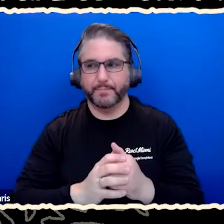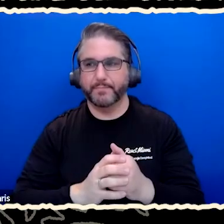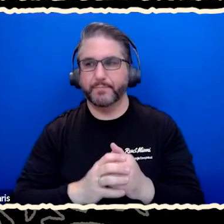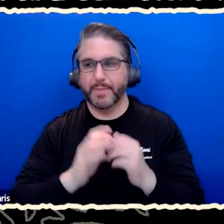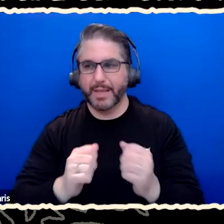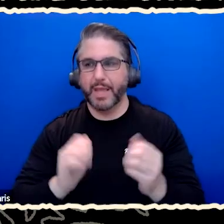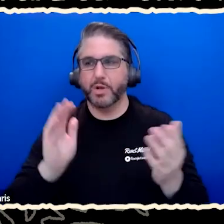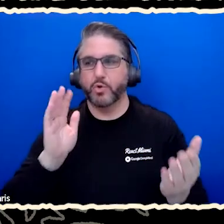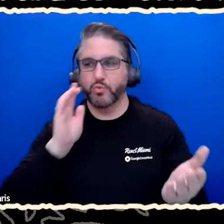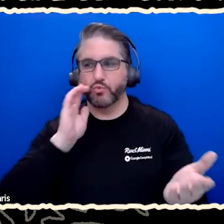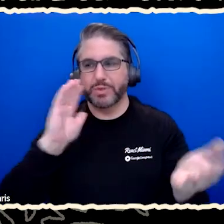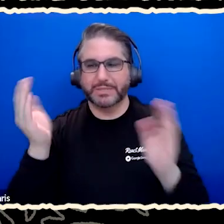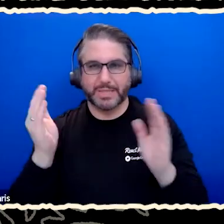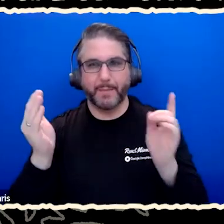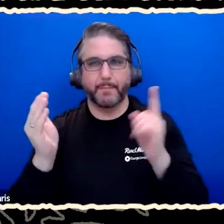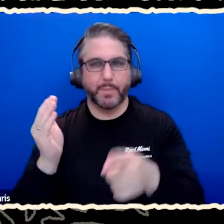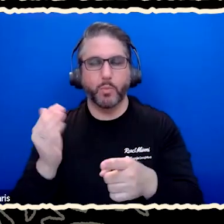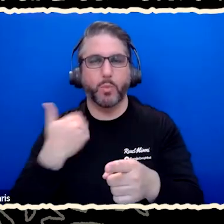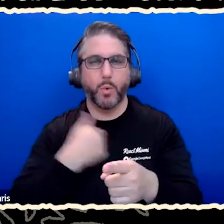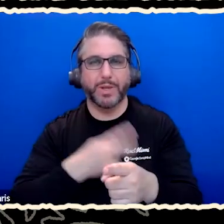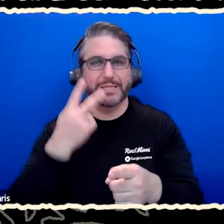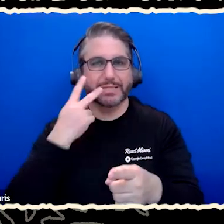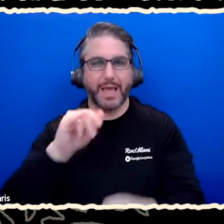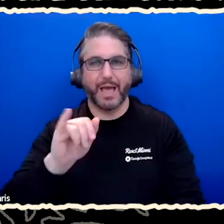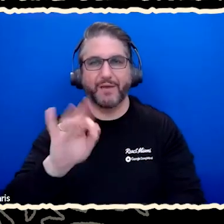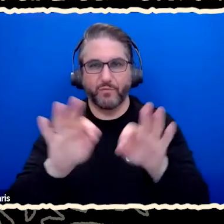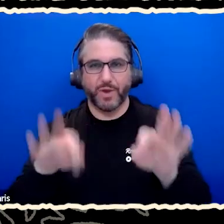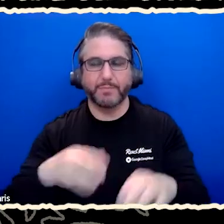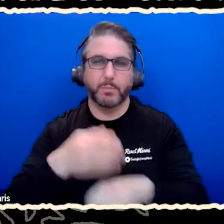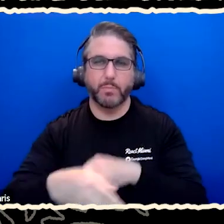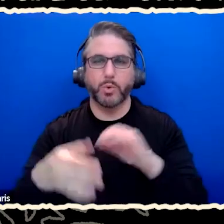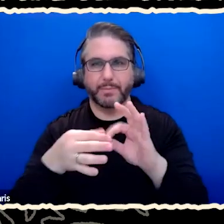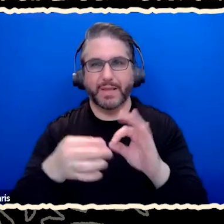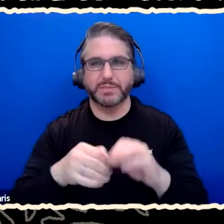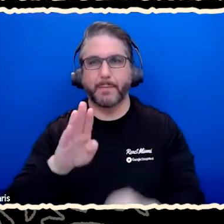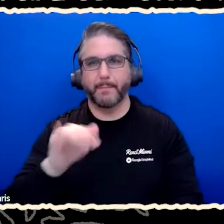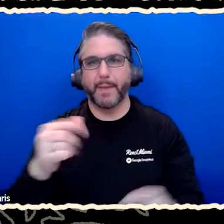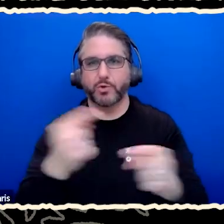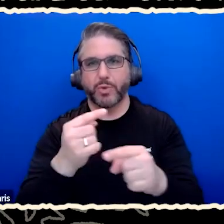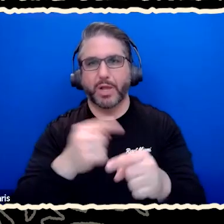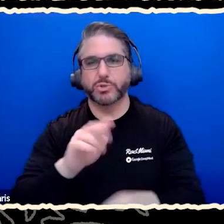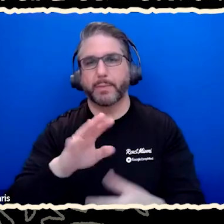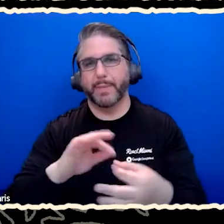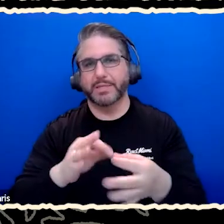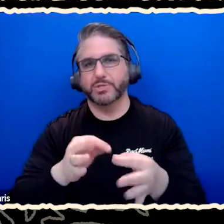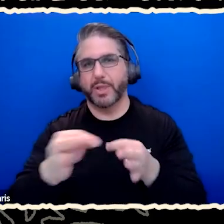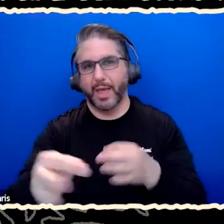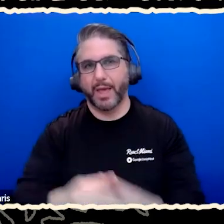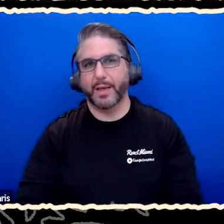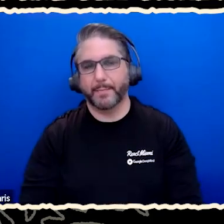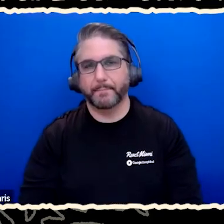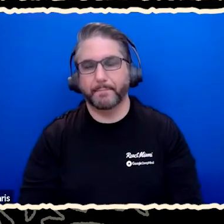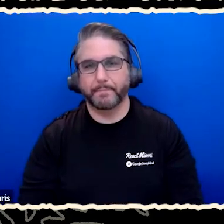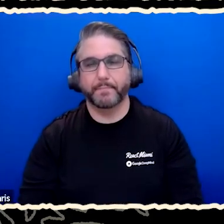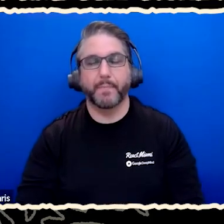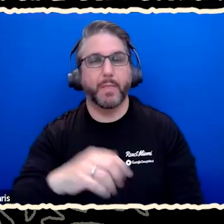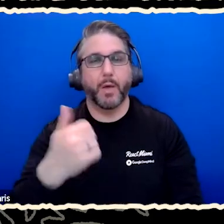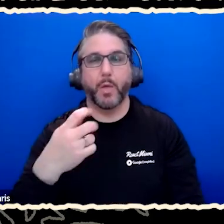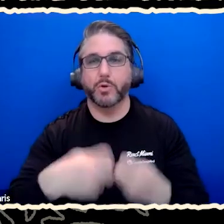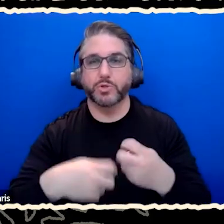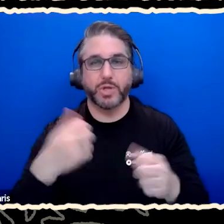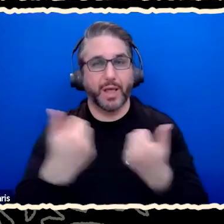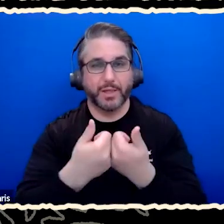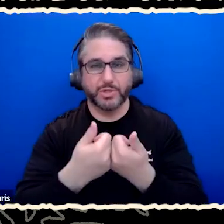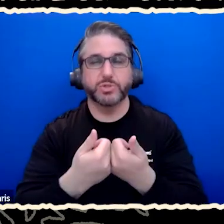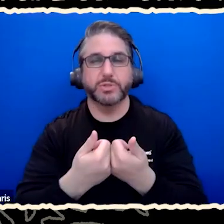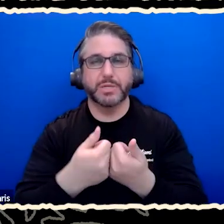the API we know from iframes, that is post message, which is an asynchronous bidirectional message lag. The other challenge